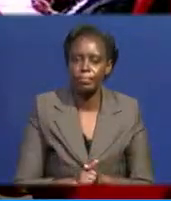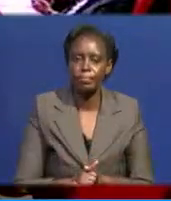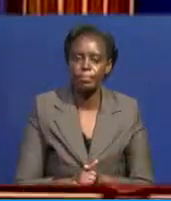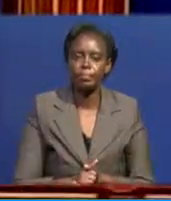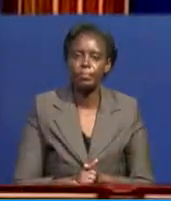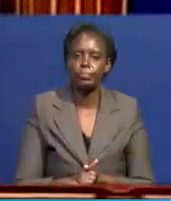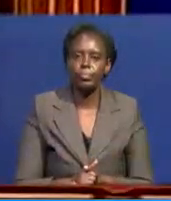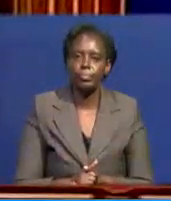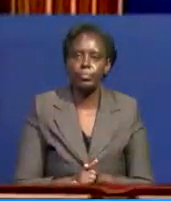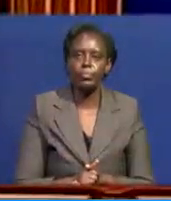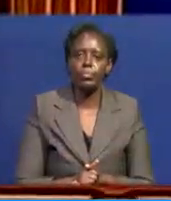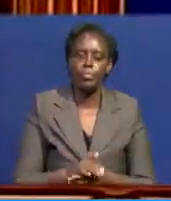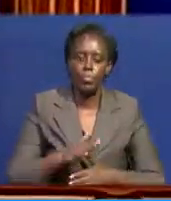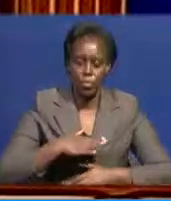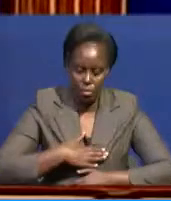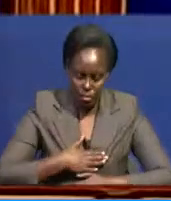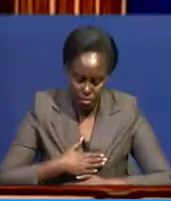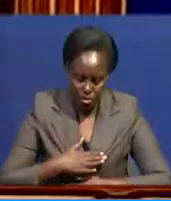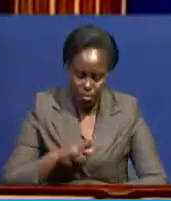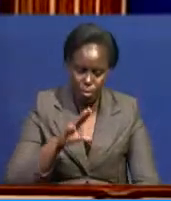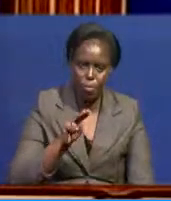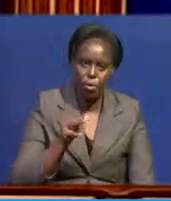Senator Chute, a moment.